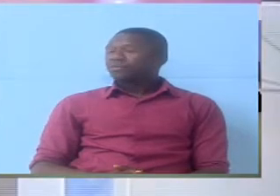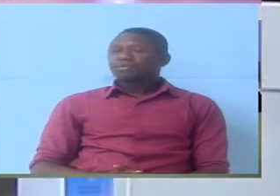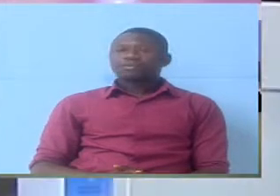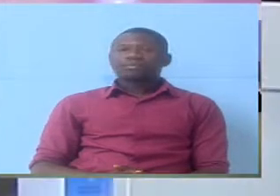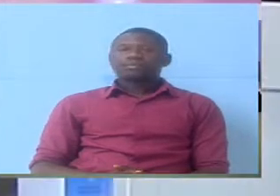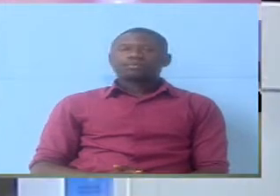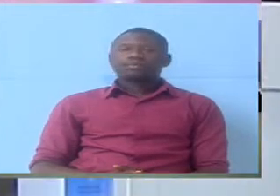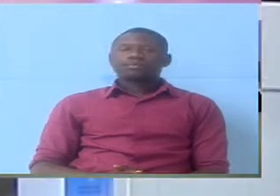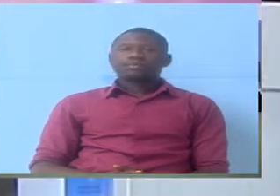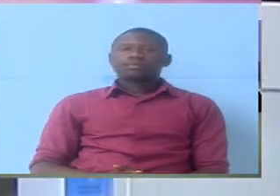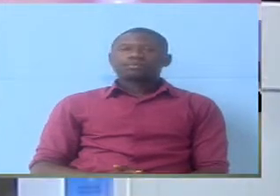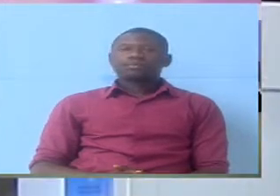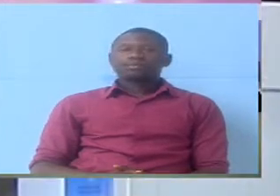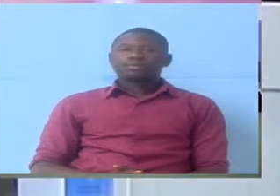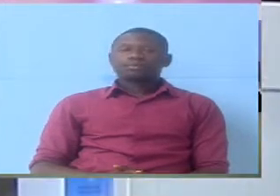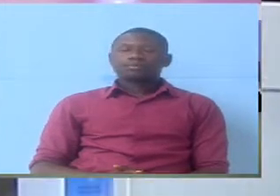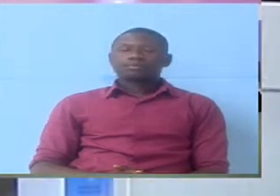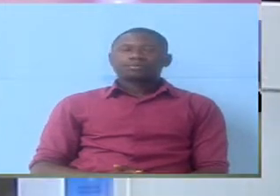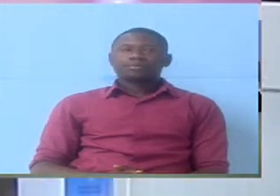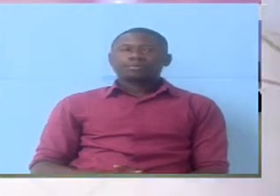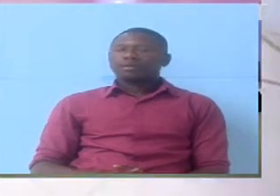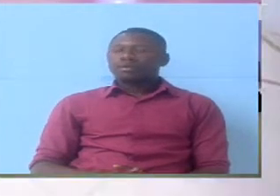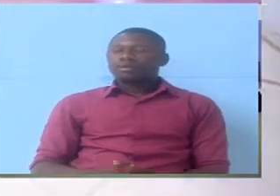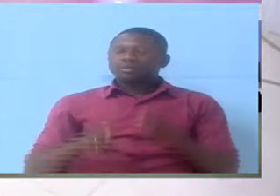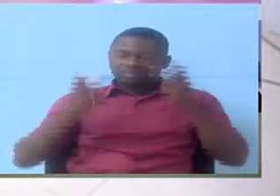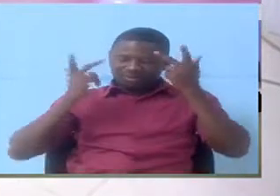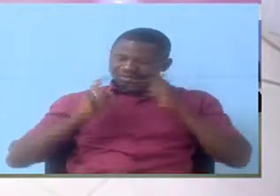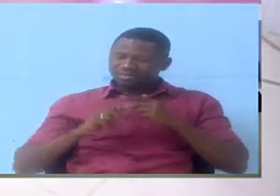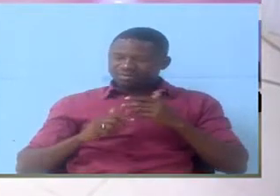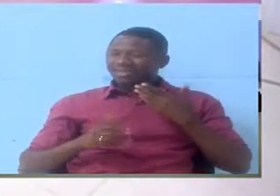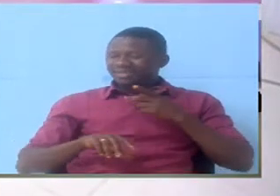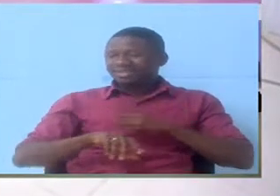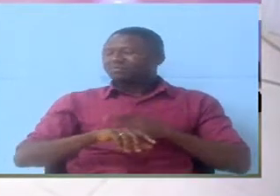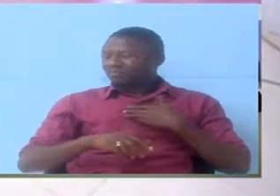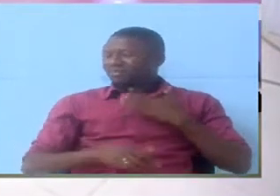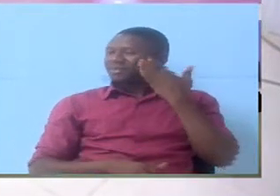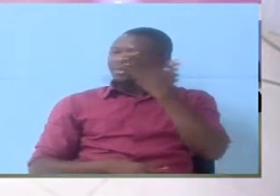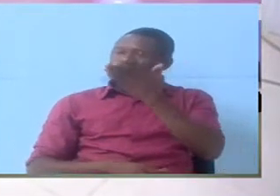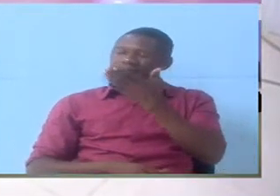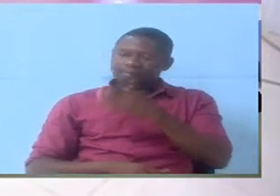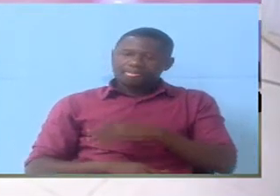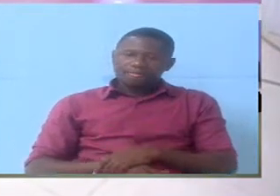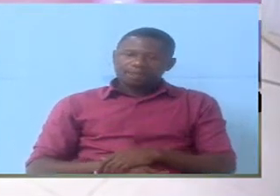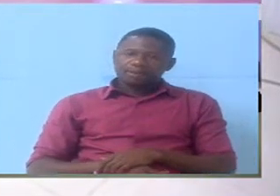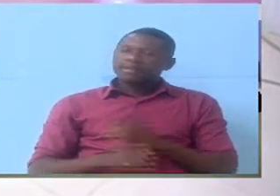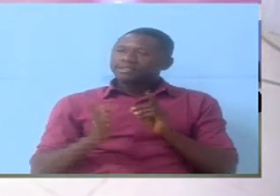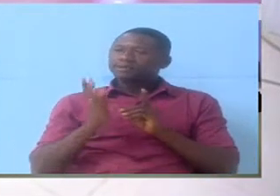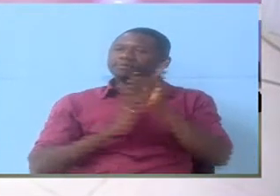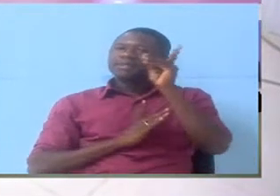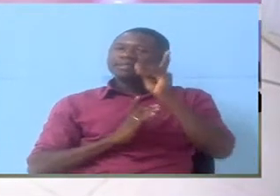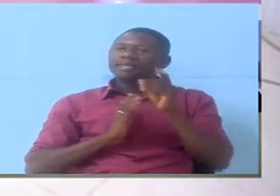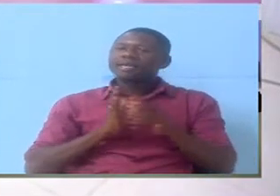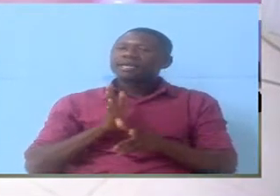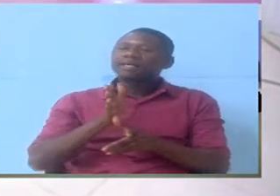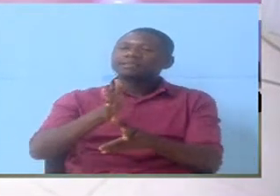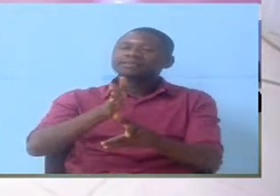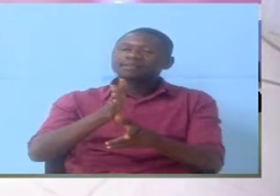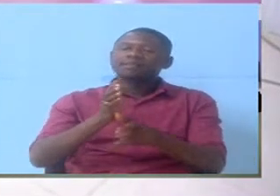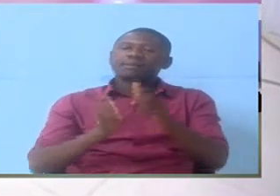Council, so I was there. Council Mbije. I was the special assistant.